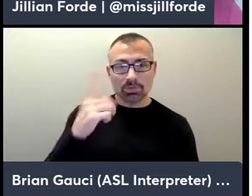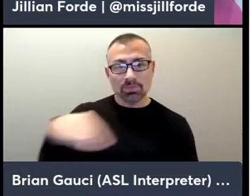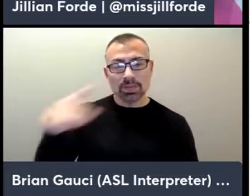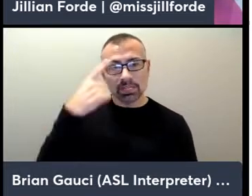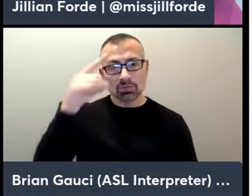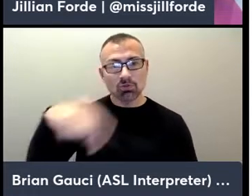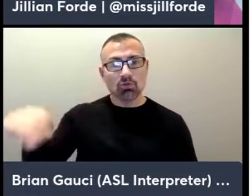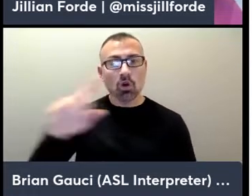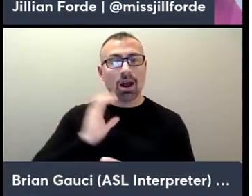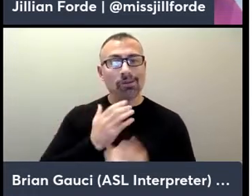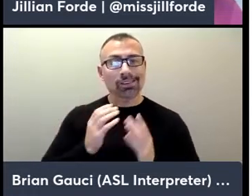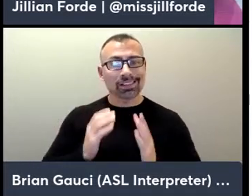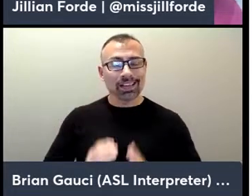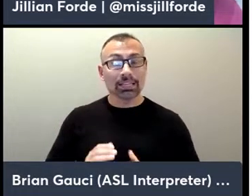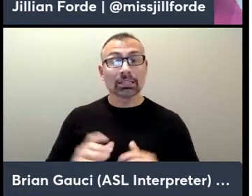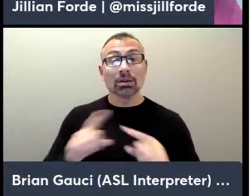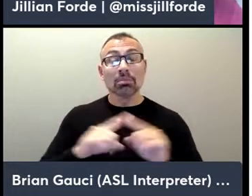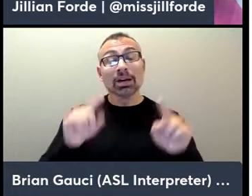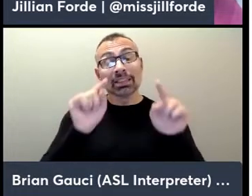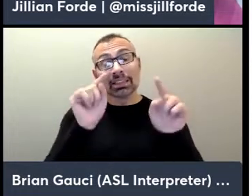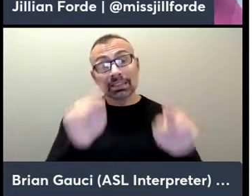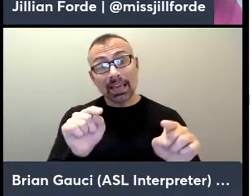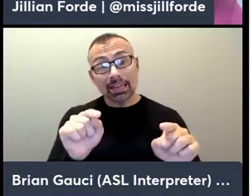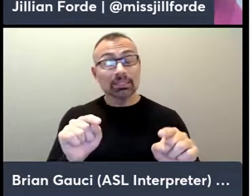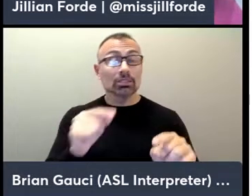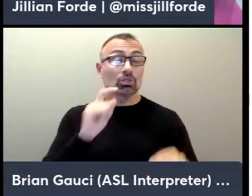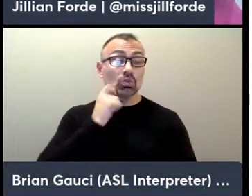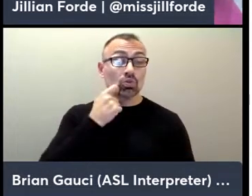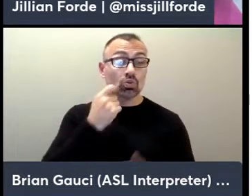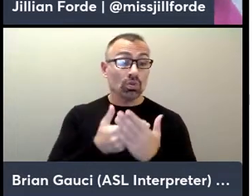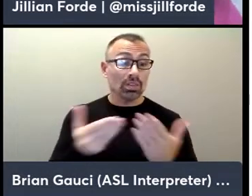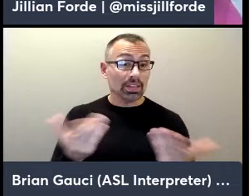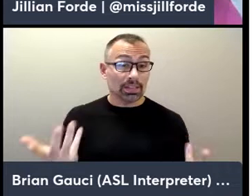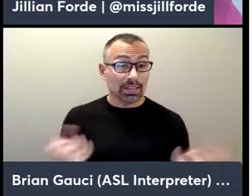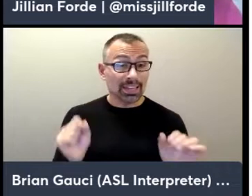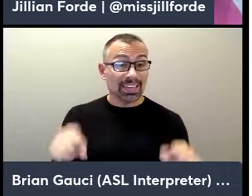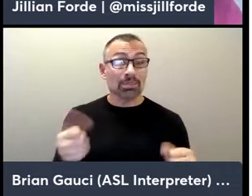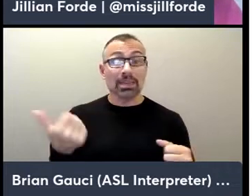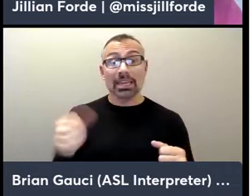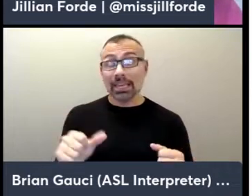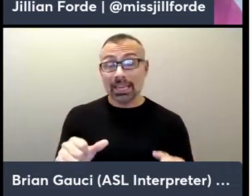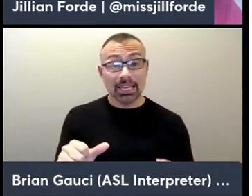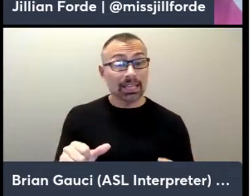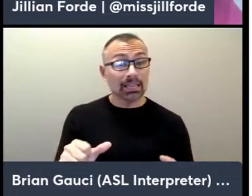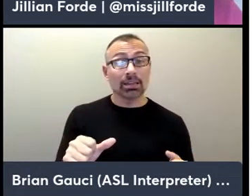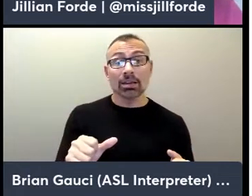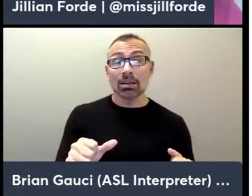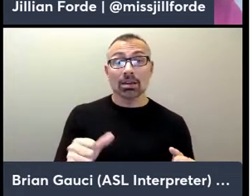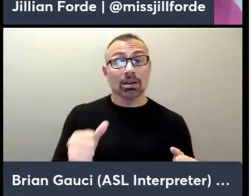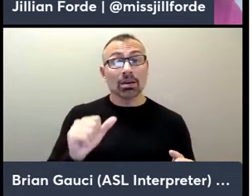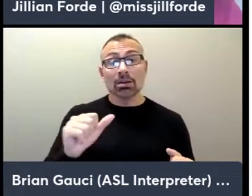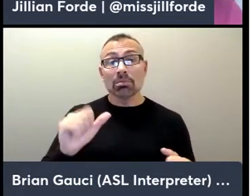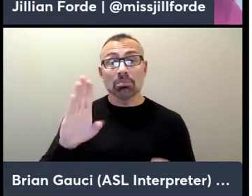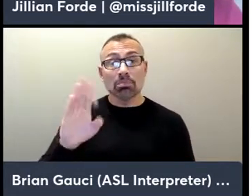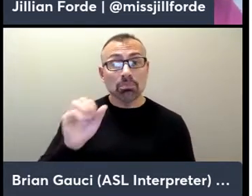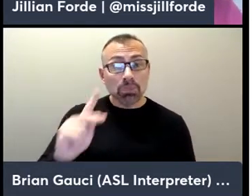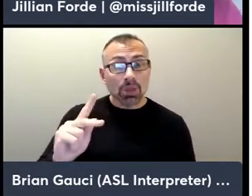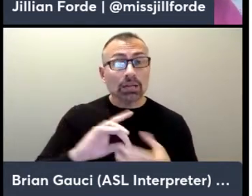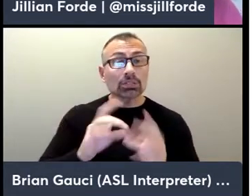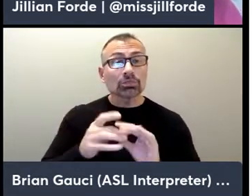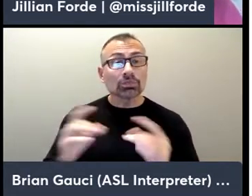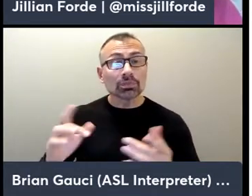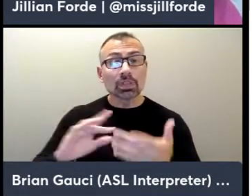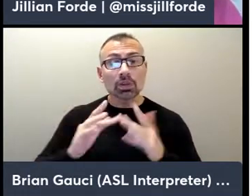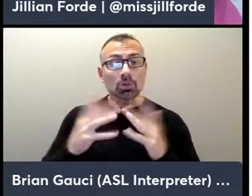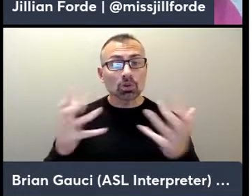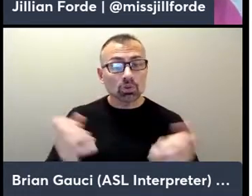2. But that's the cool thing, right? It can be any blockchain network that you want can be deployed on an